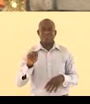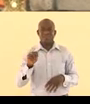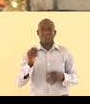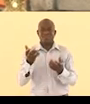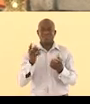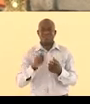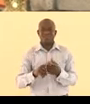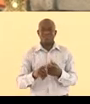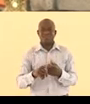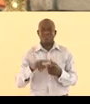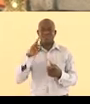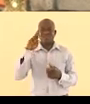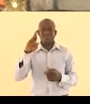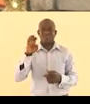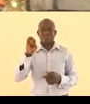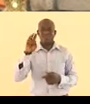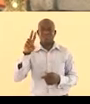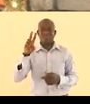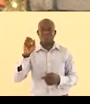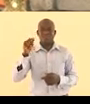to want revenge,